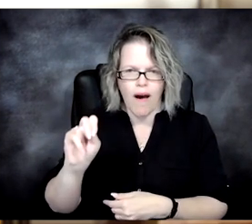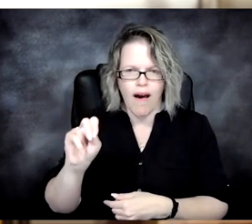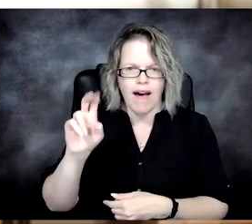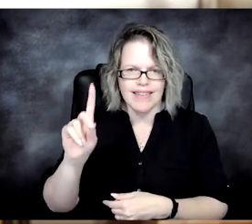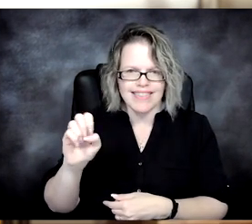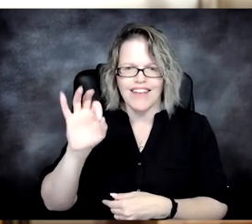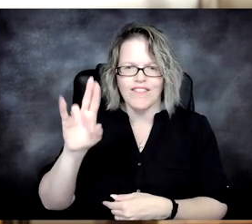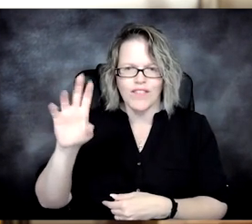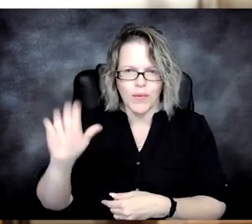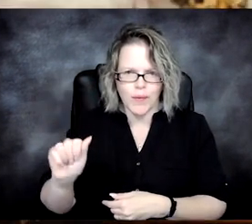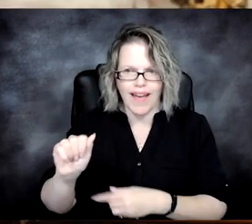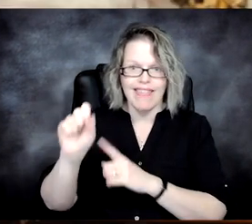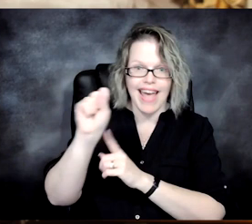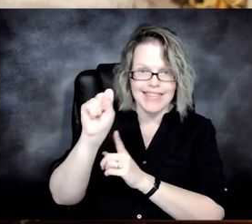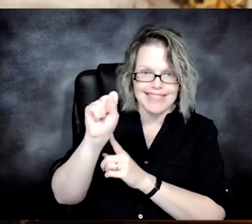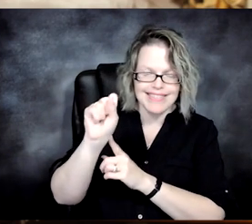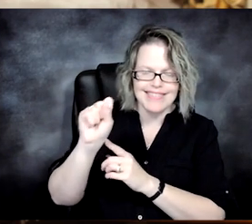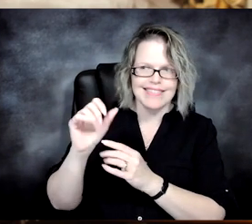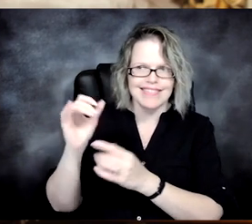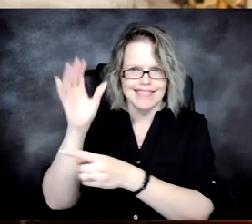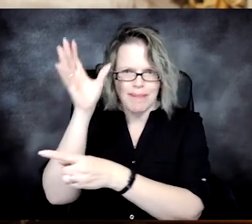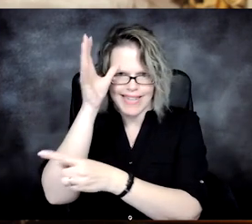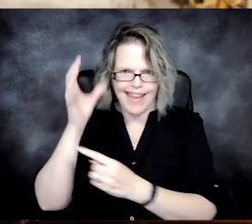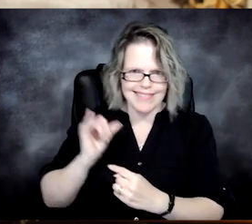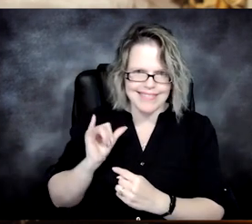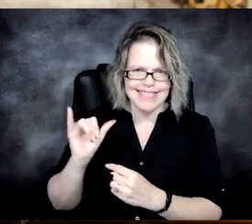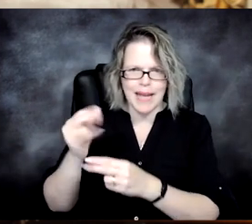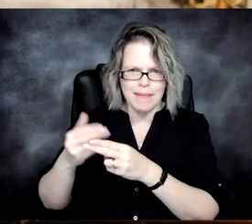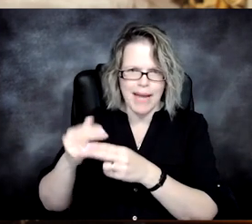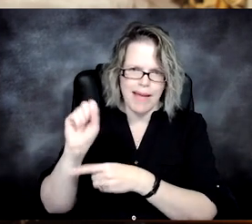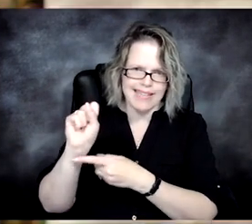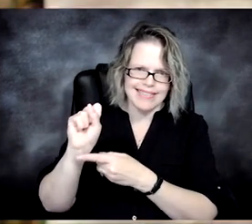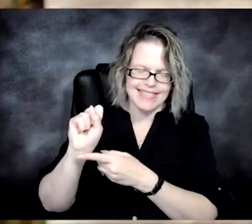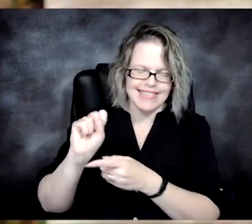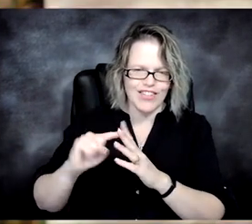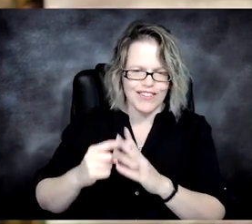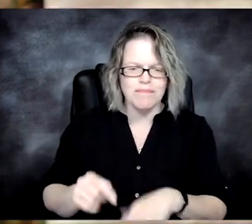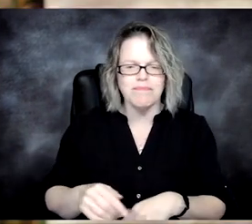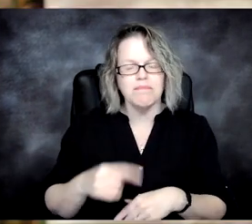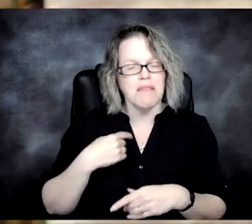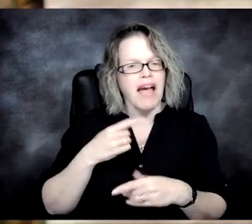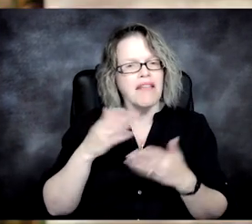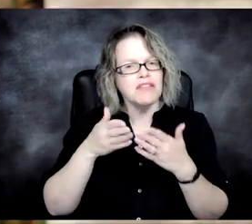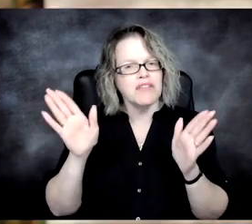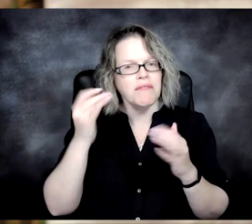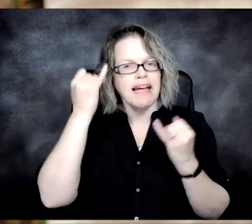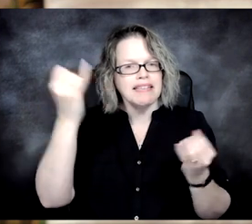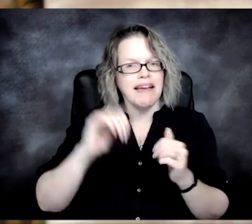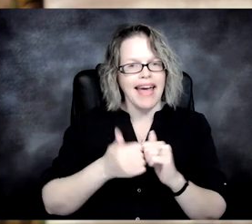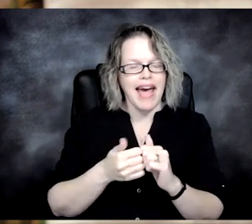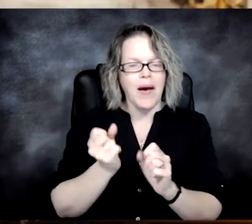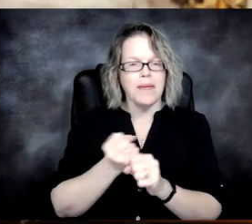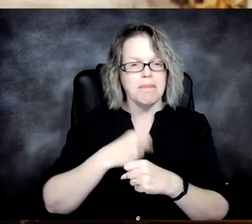initial S and my dad's. Before I was a professional photographer, I had worked in a lot of restaurants, so I had the general idea of how to make